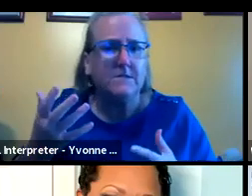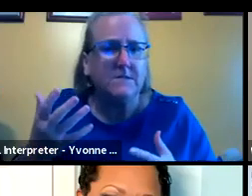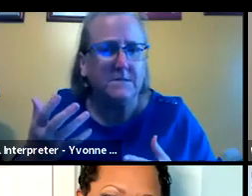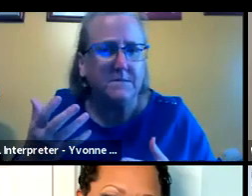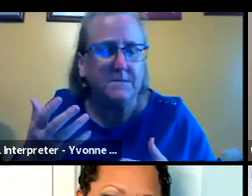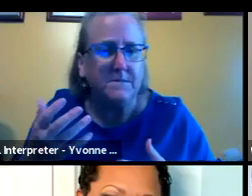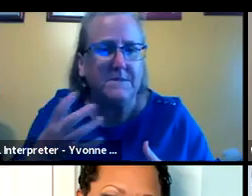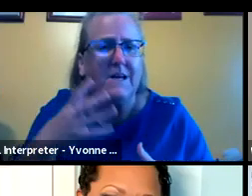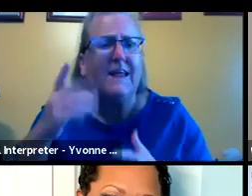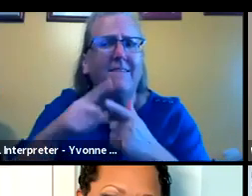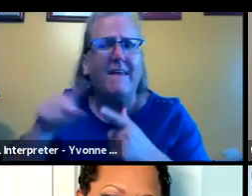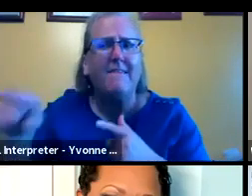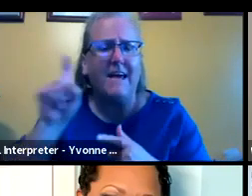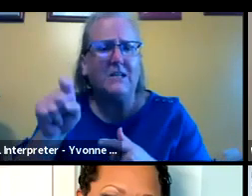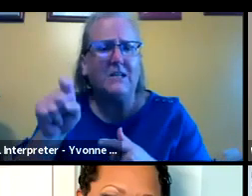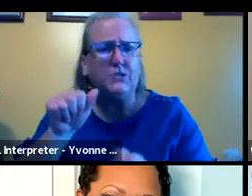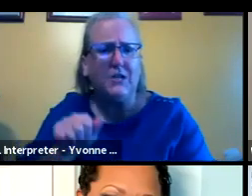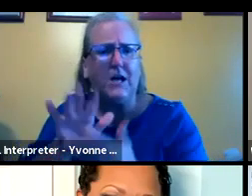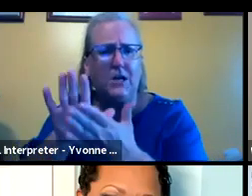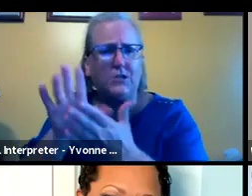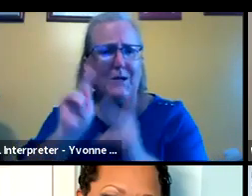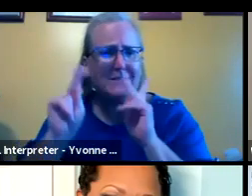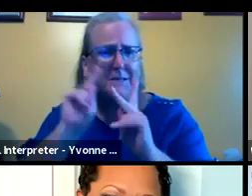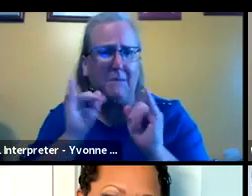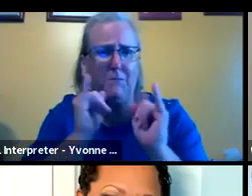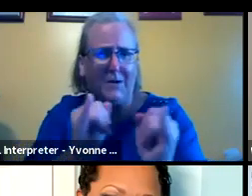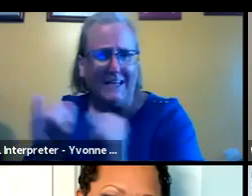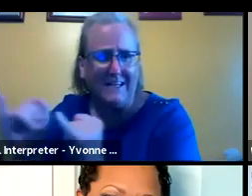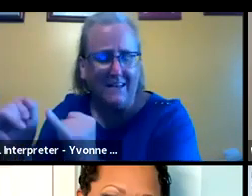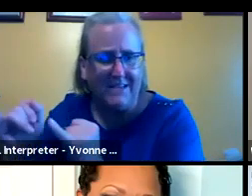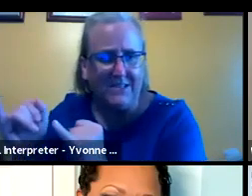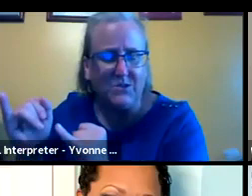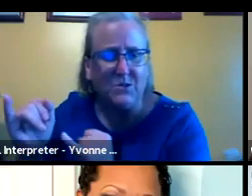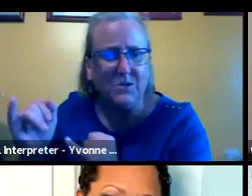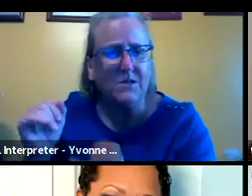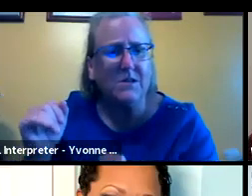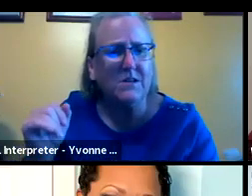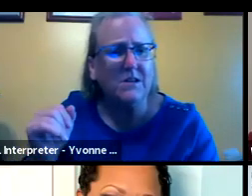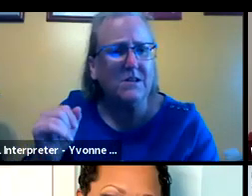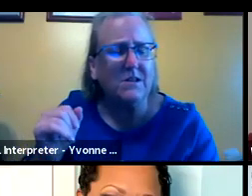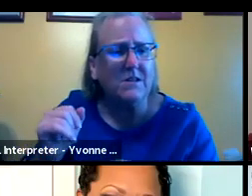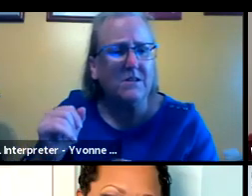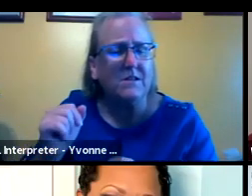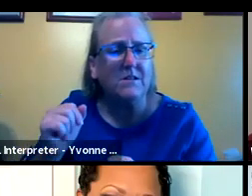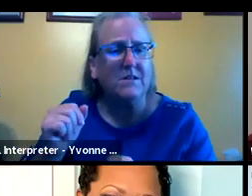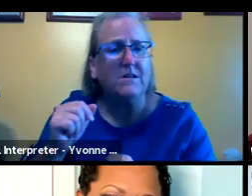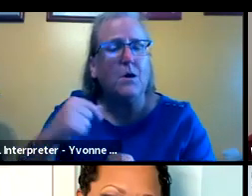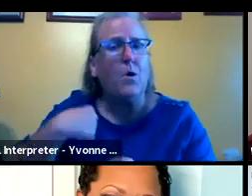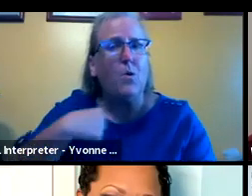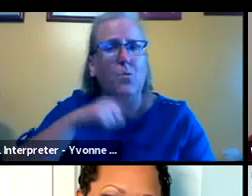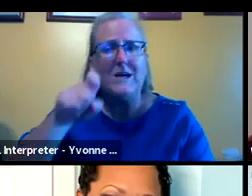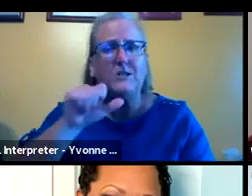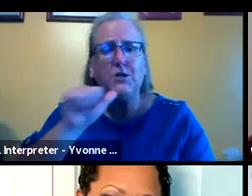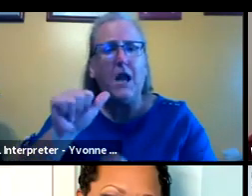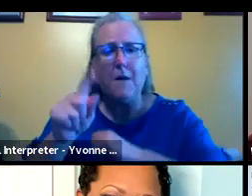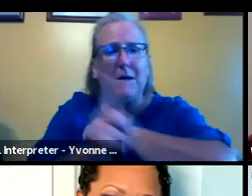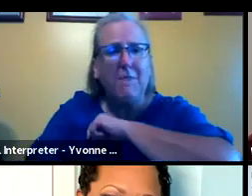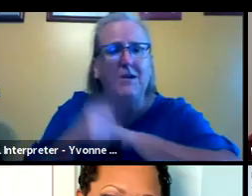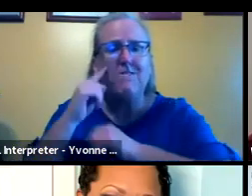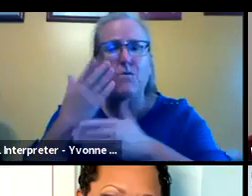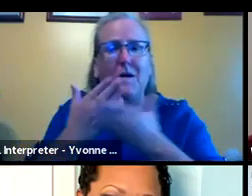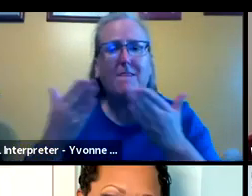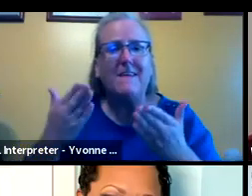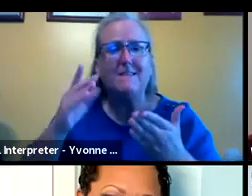requirements, then they should address those people individually. Too often, we are all quote unquote punished for issues that could have been addressed